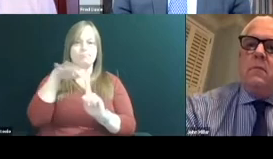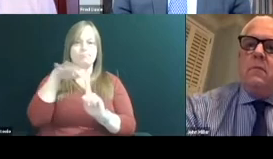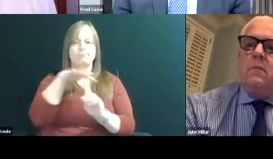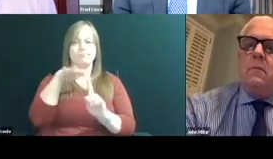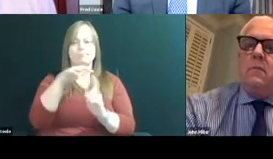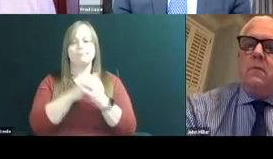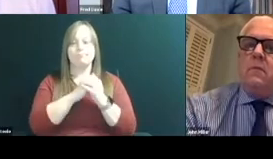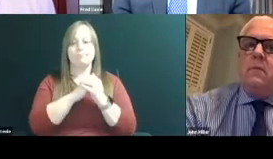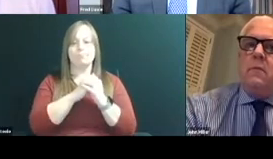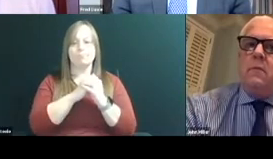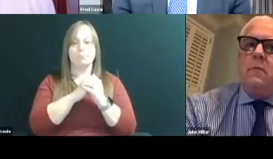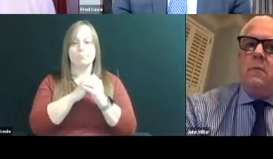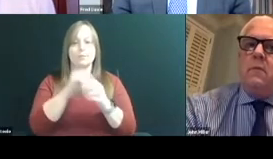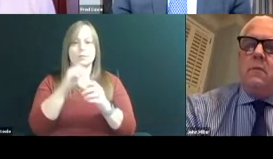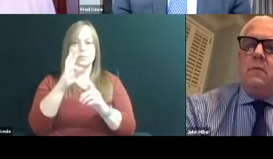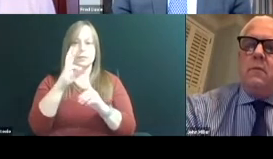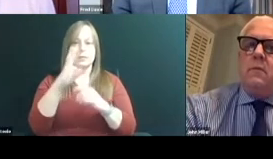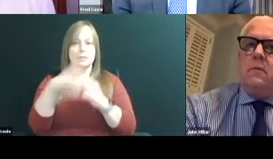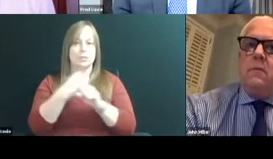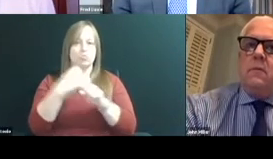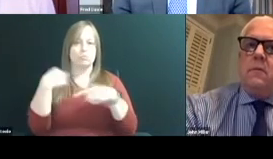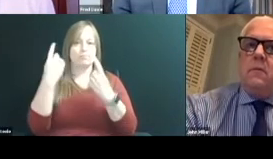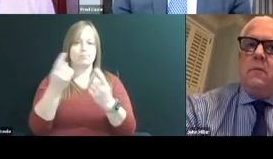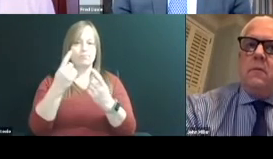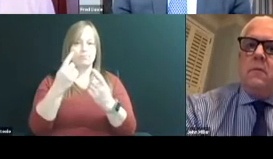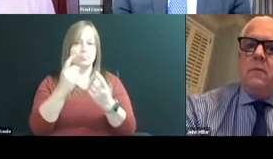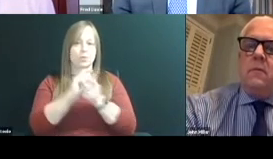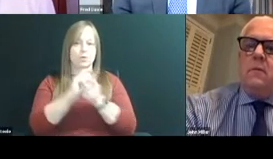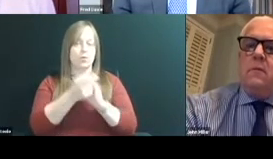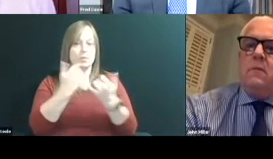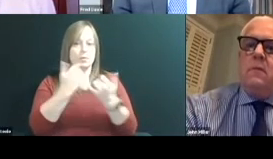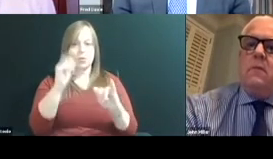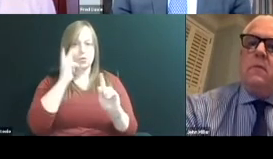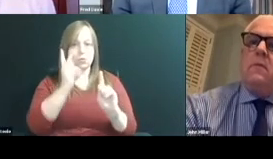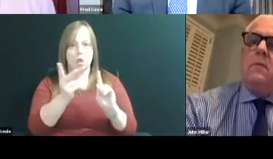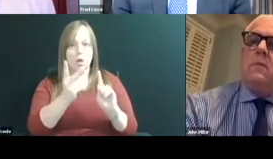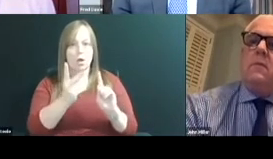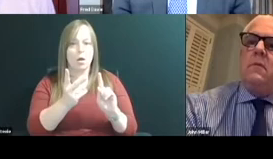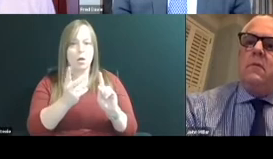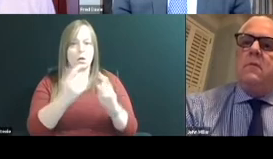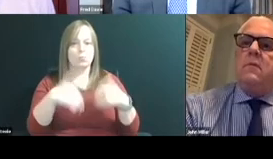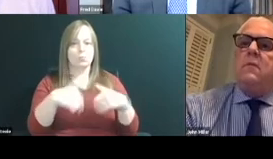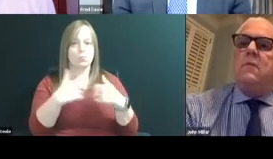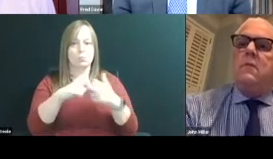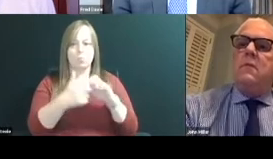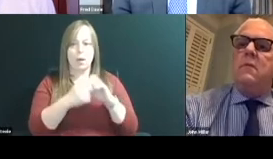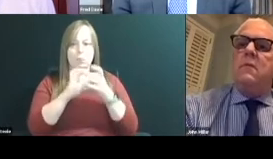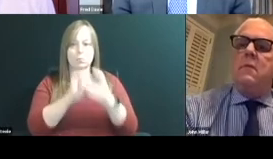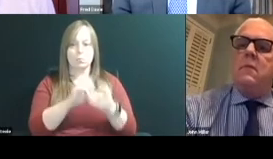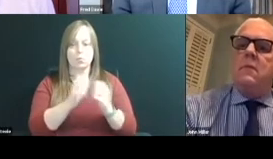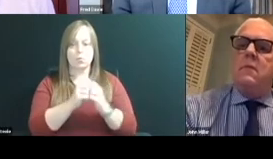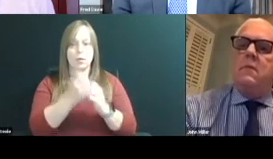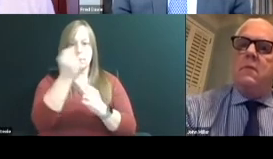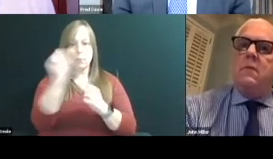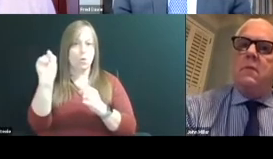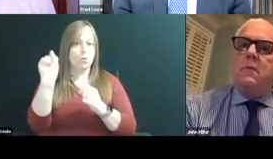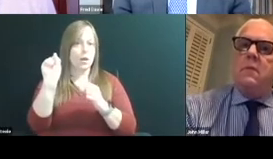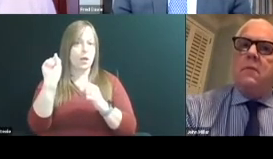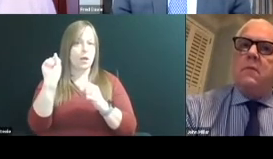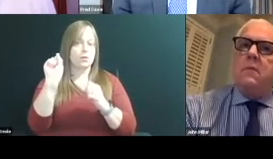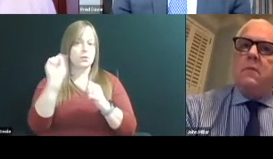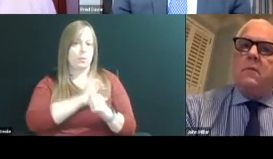After 6+ years of reform last year, we still saw these significant problems with the way that the protests were